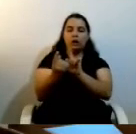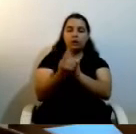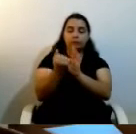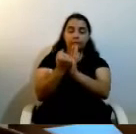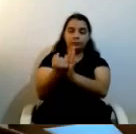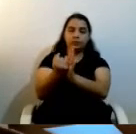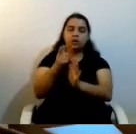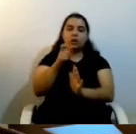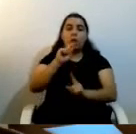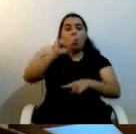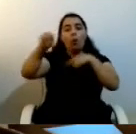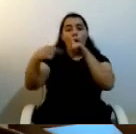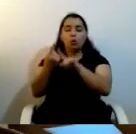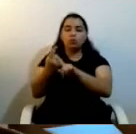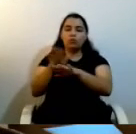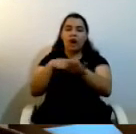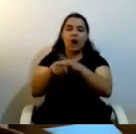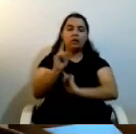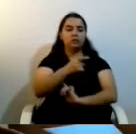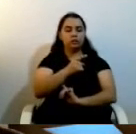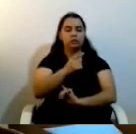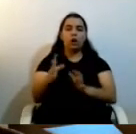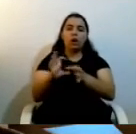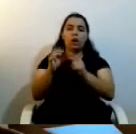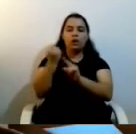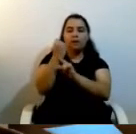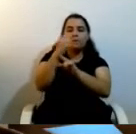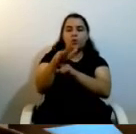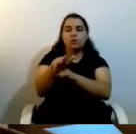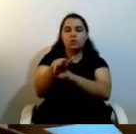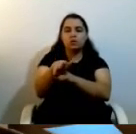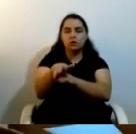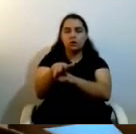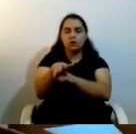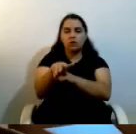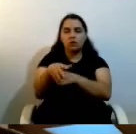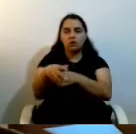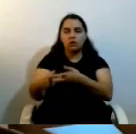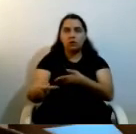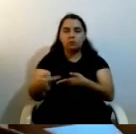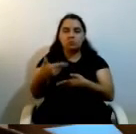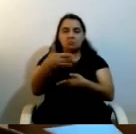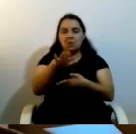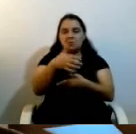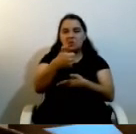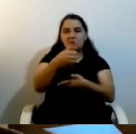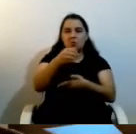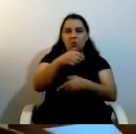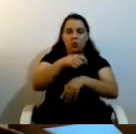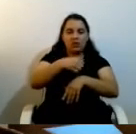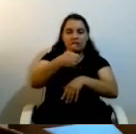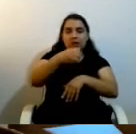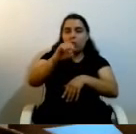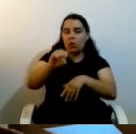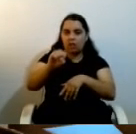When it comes to training, assistants receive 50 hours of generalized training.